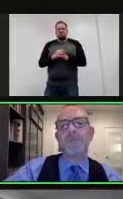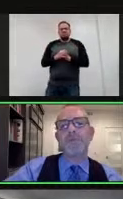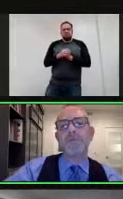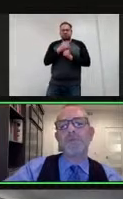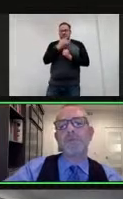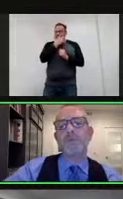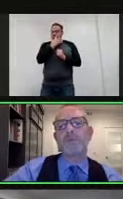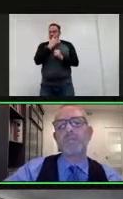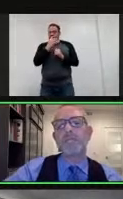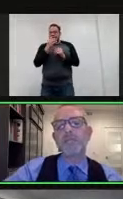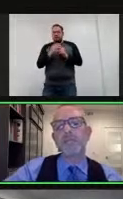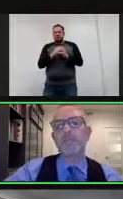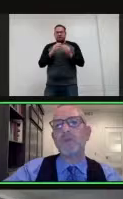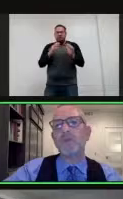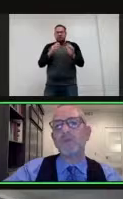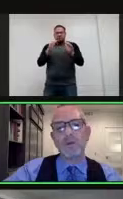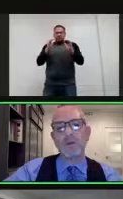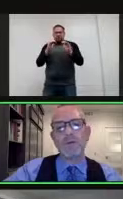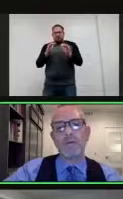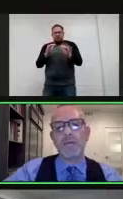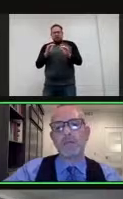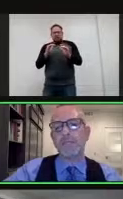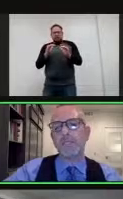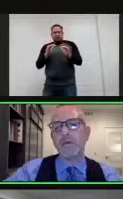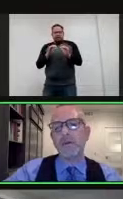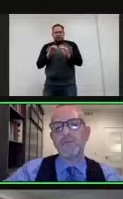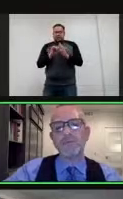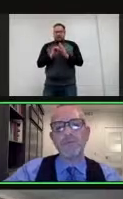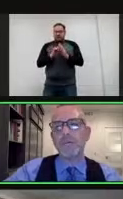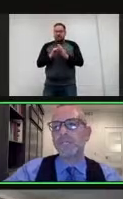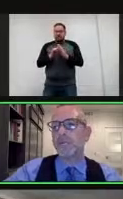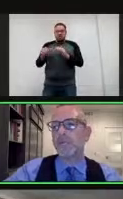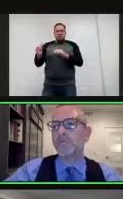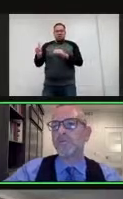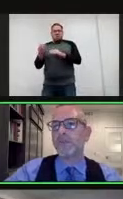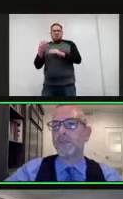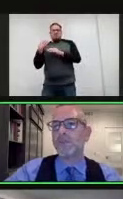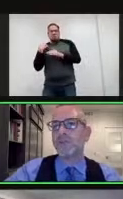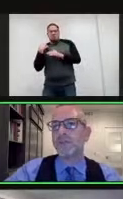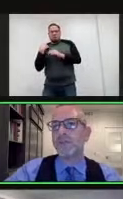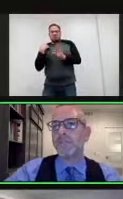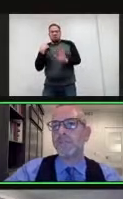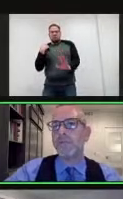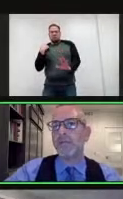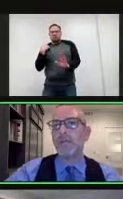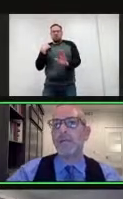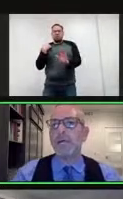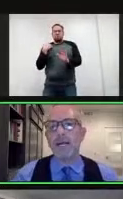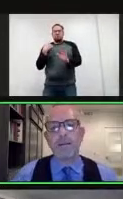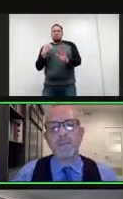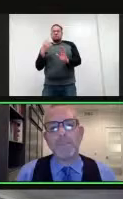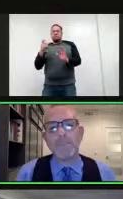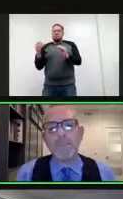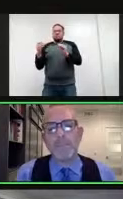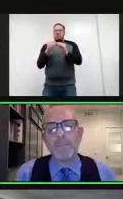Moving toward the fifth one, which is initiative overload and the desire for robust tailored professional development.